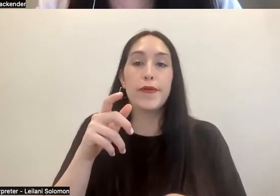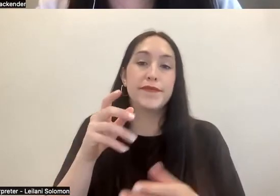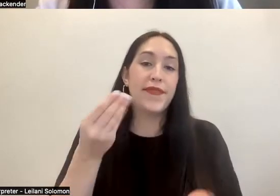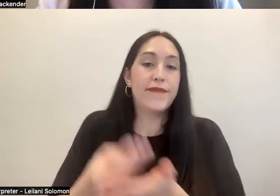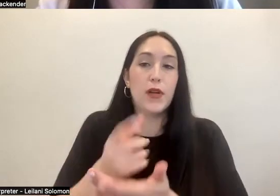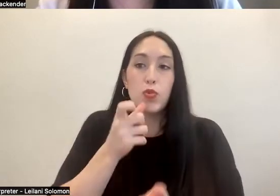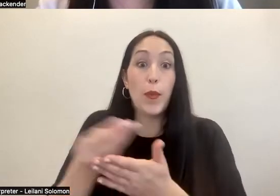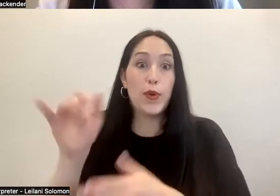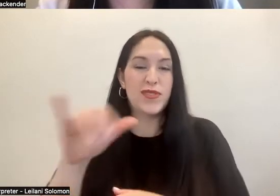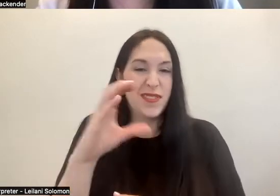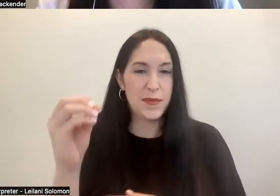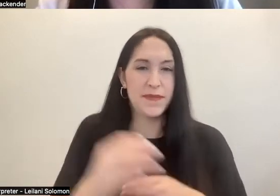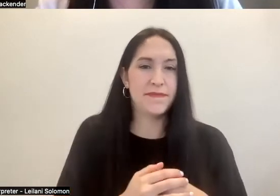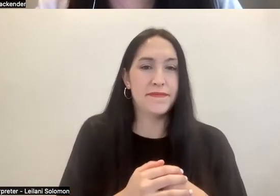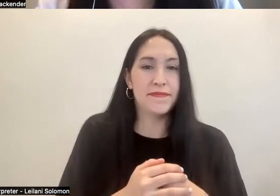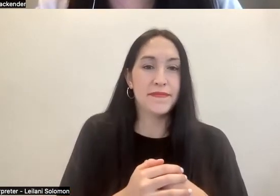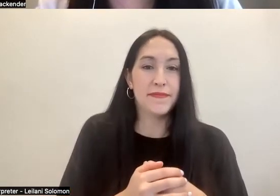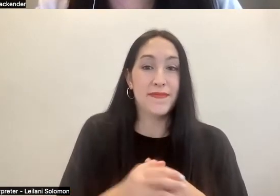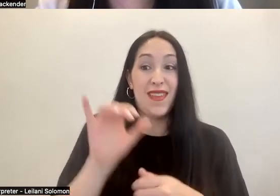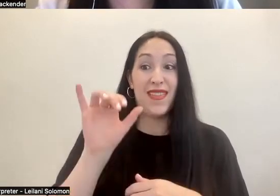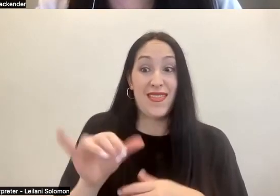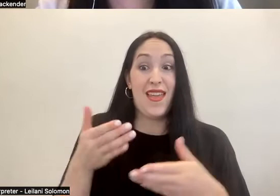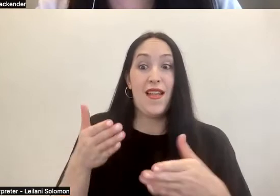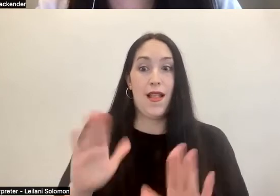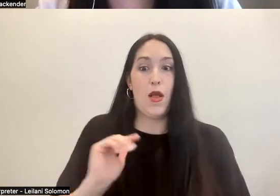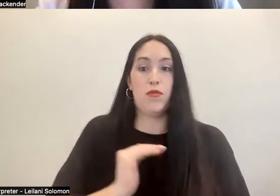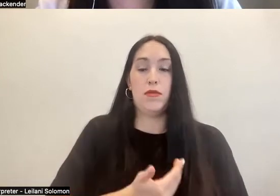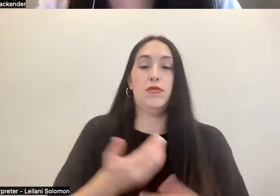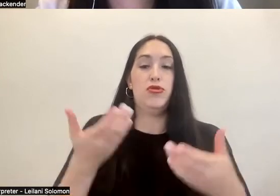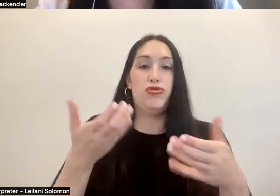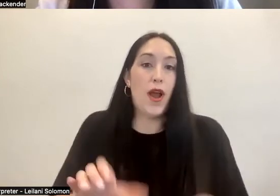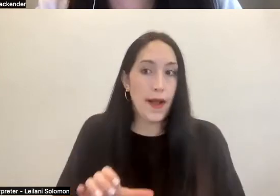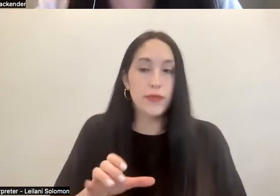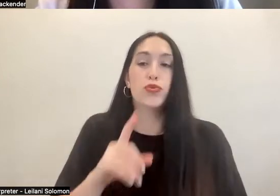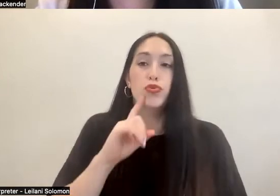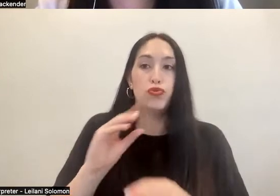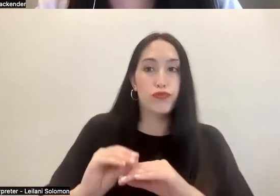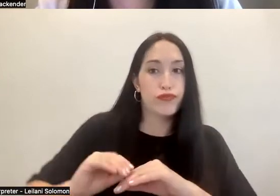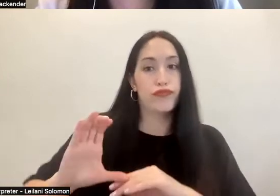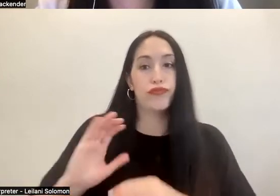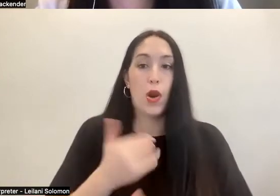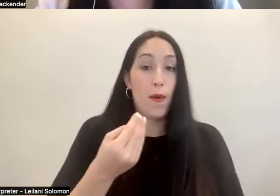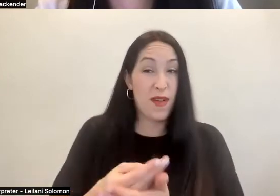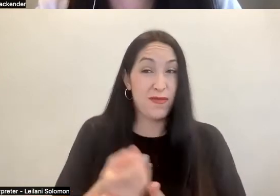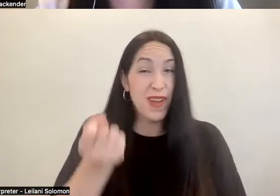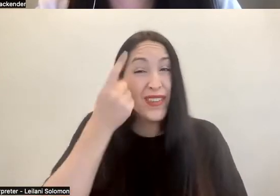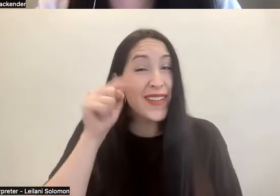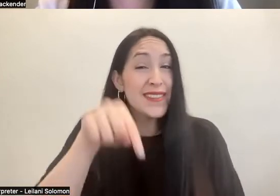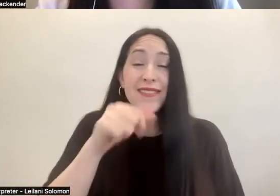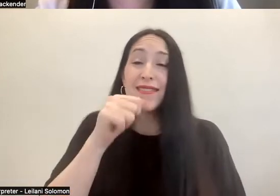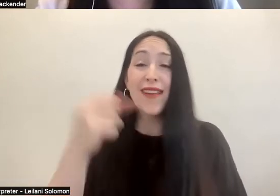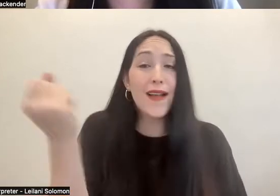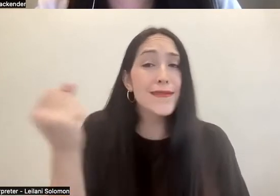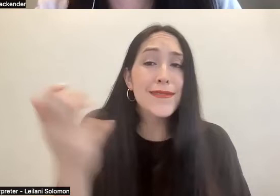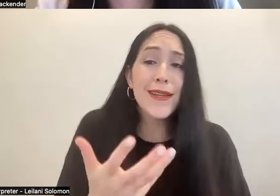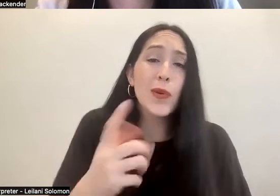of appreciating or growing our money. But please remember, this is not the casino. This is not the lottery.